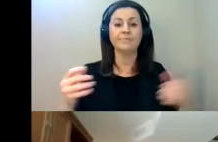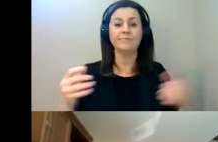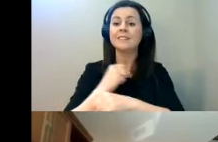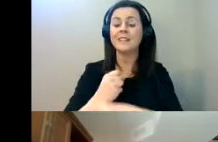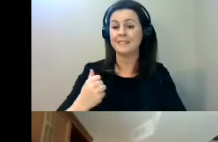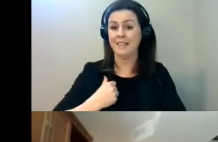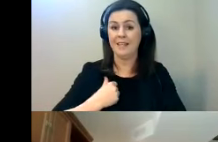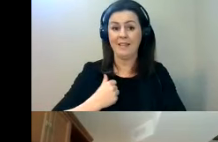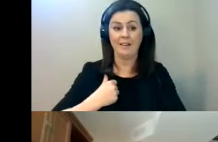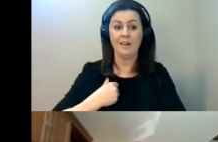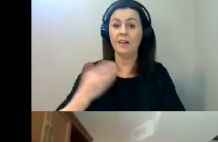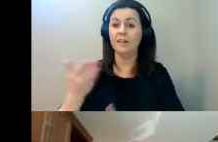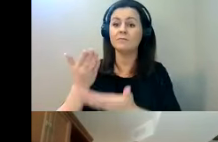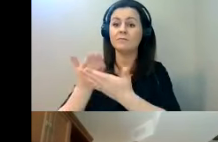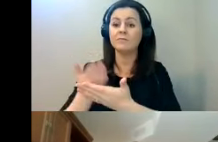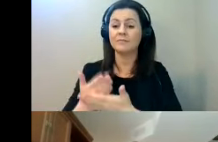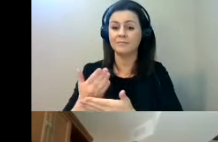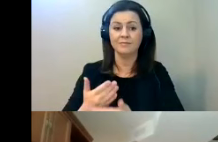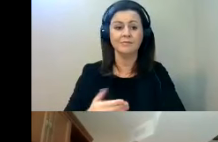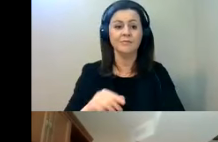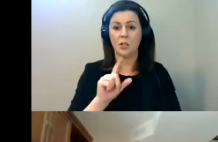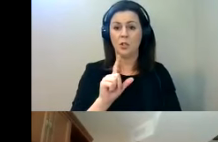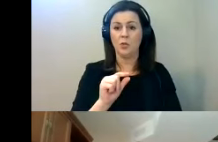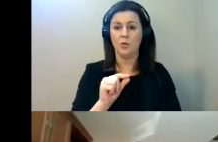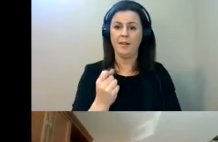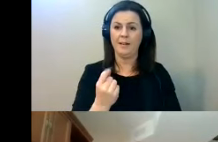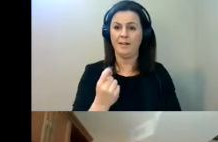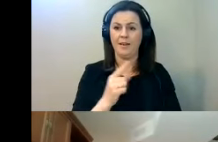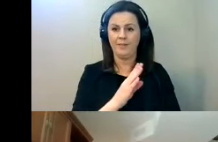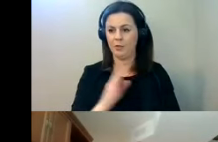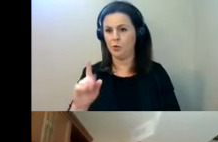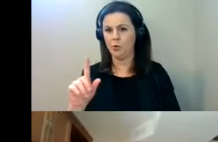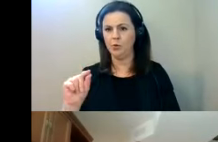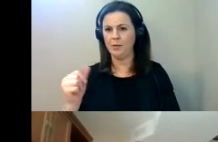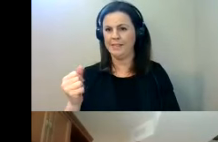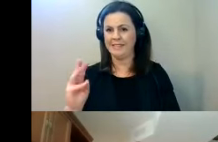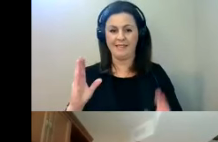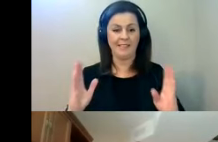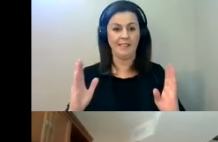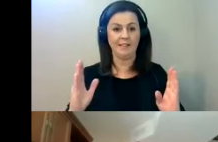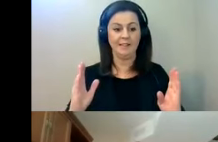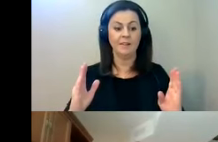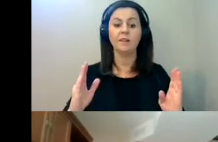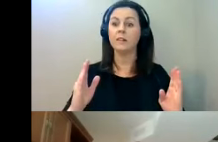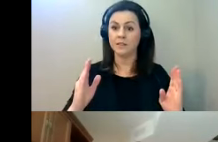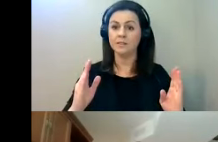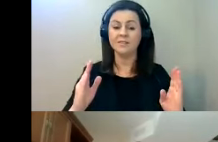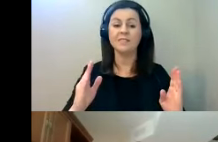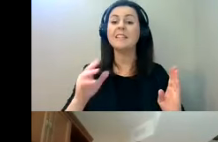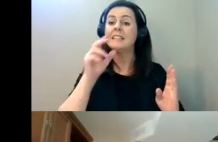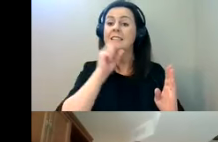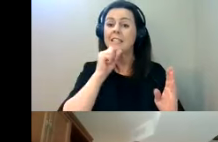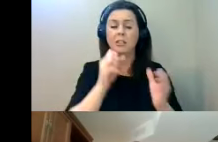and 2016, which was the last census, Canada registered the largest increase in the proportion of seniors